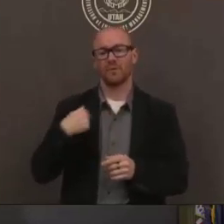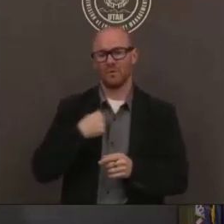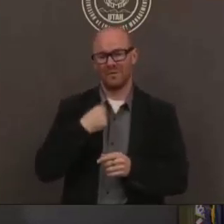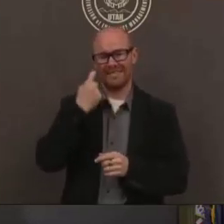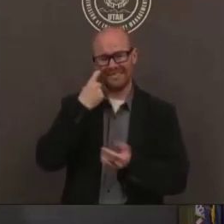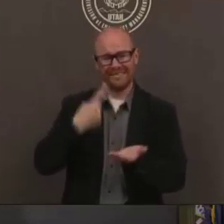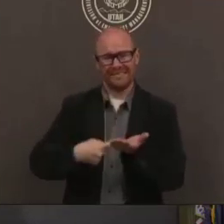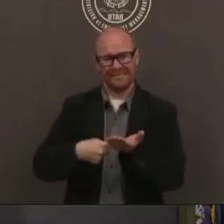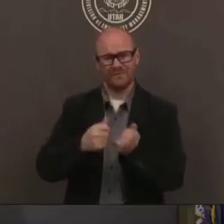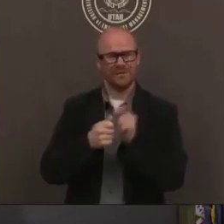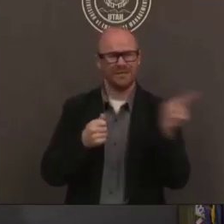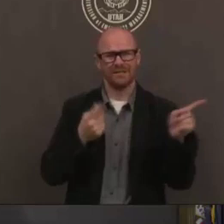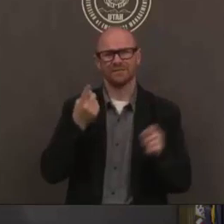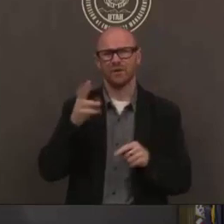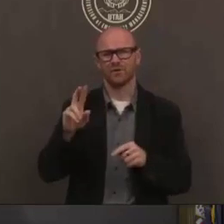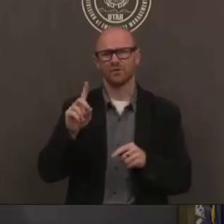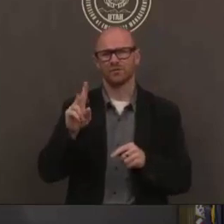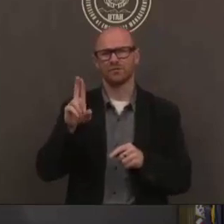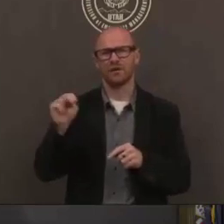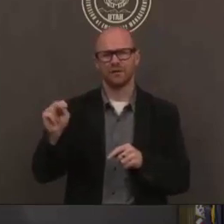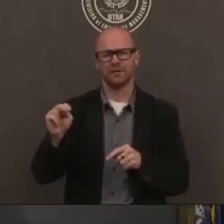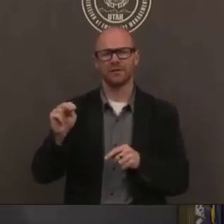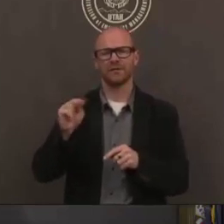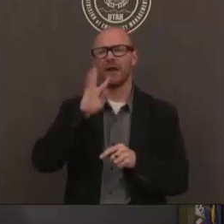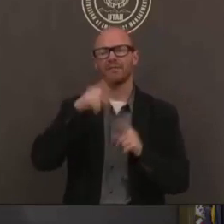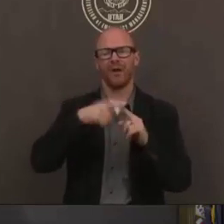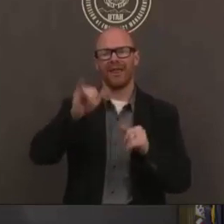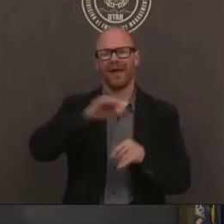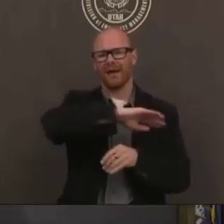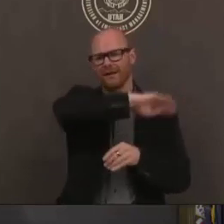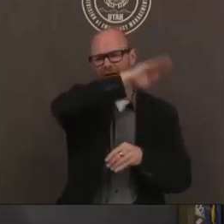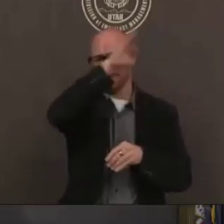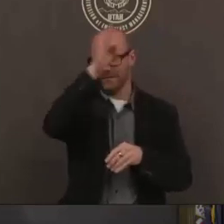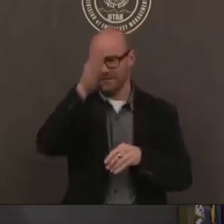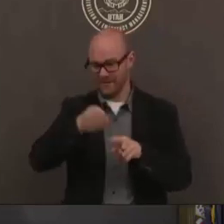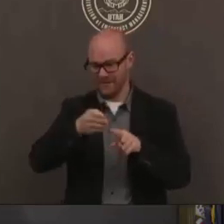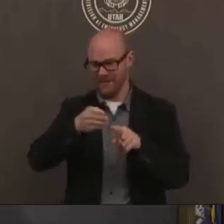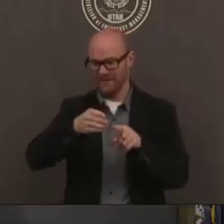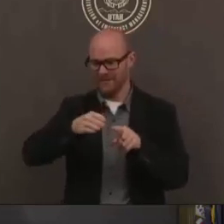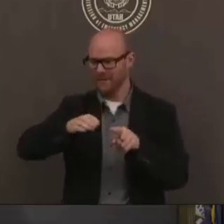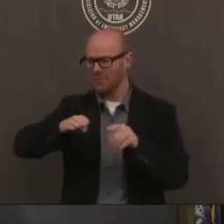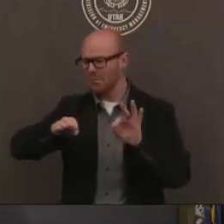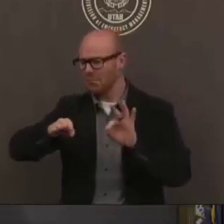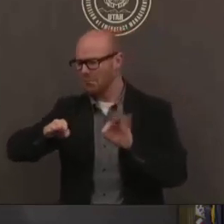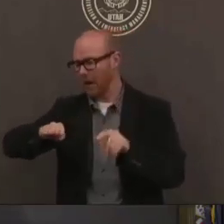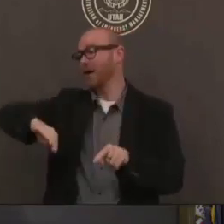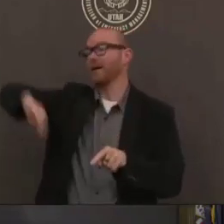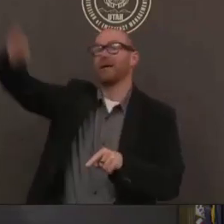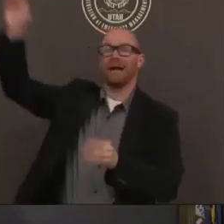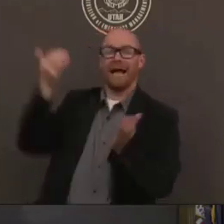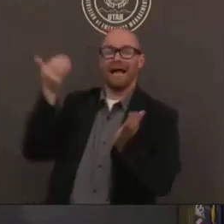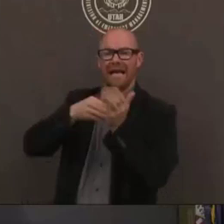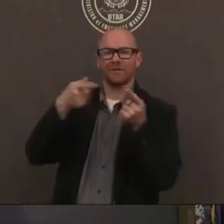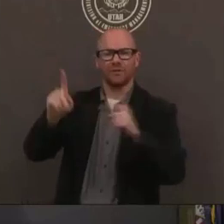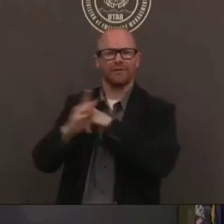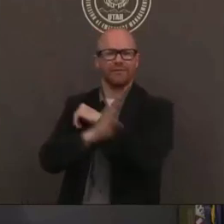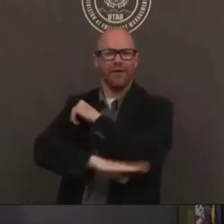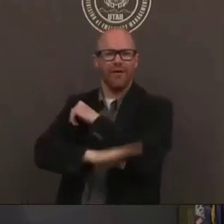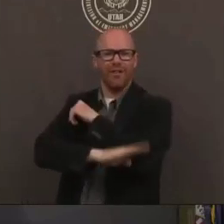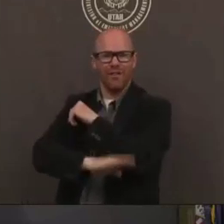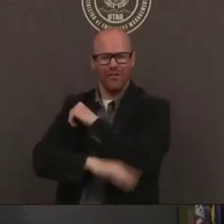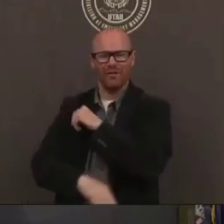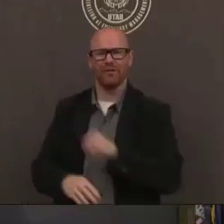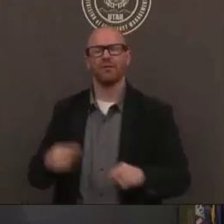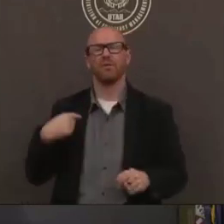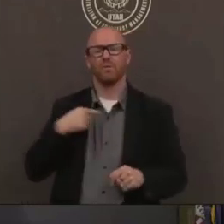with Dr. Dunn the potential for a second wave of the epidemic, we're